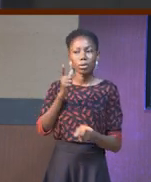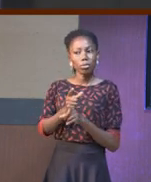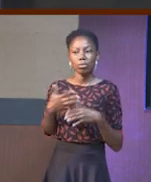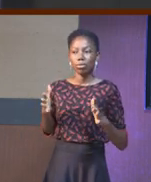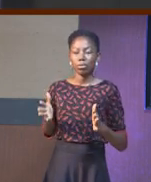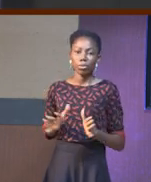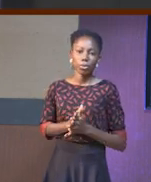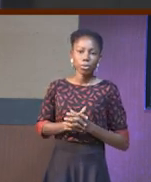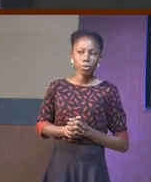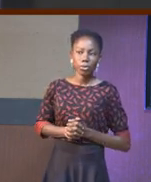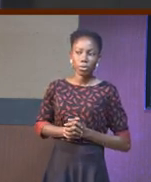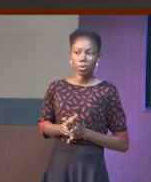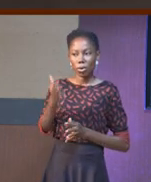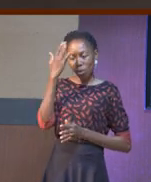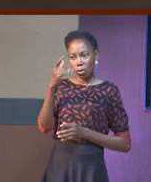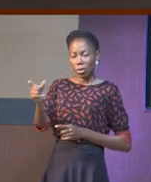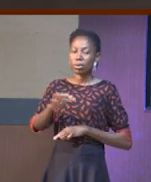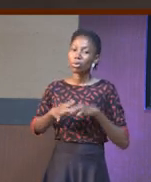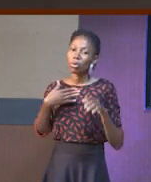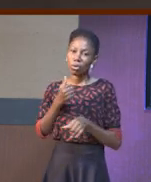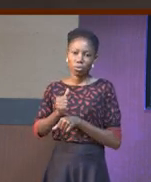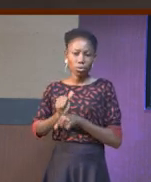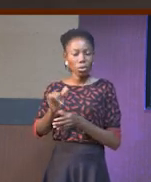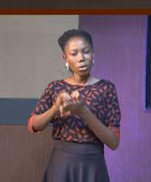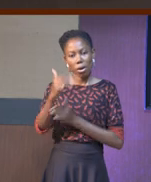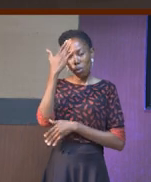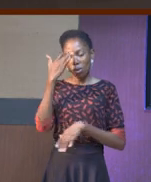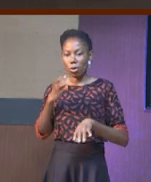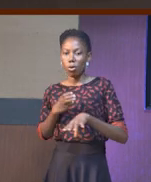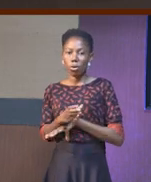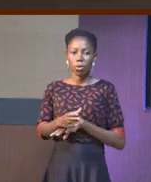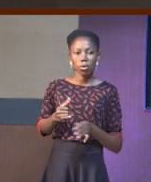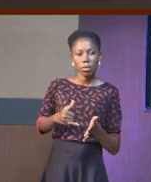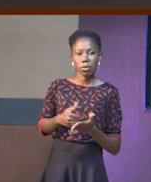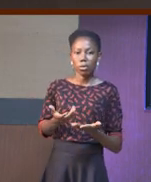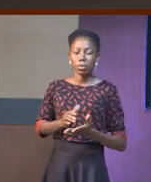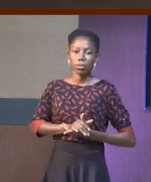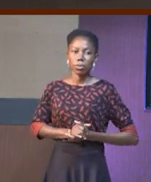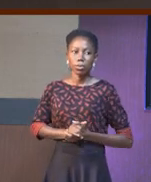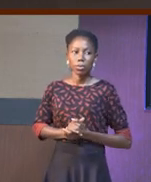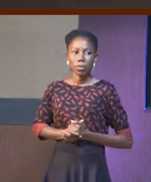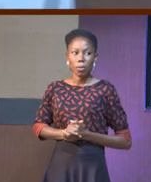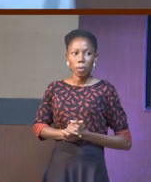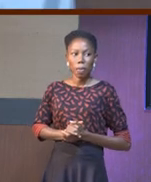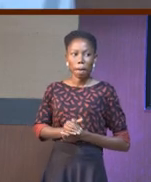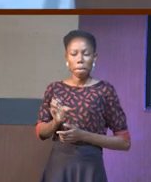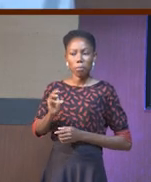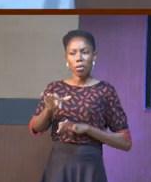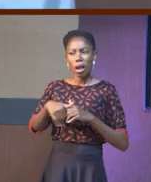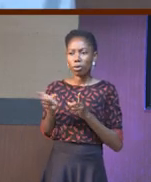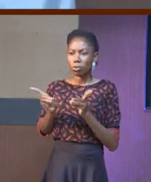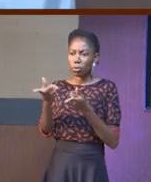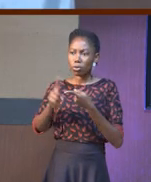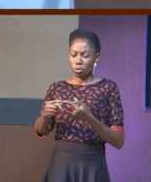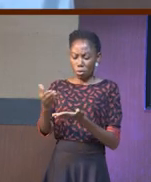it. It's because I've been out of job. It has really been tough. So how do you intend to get the